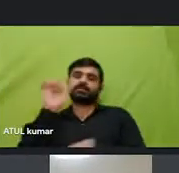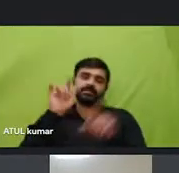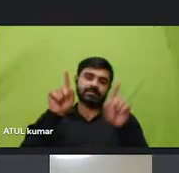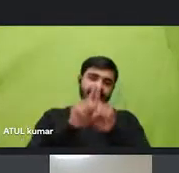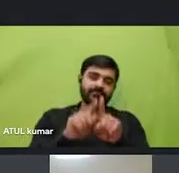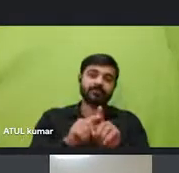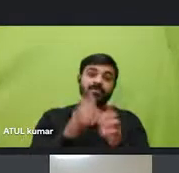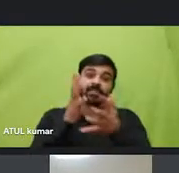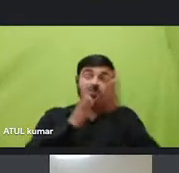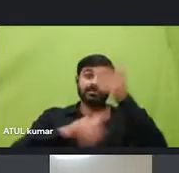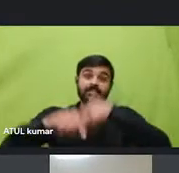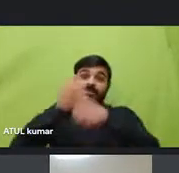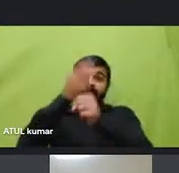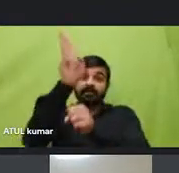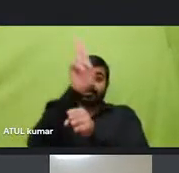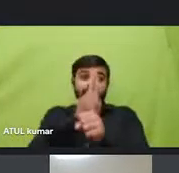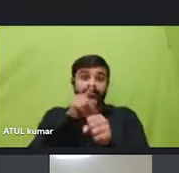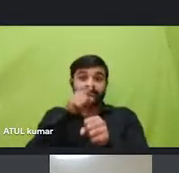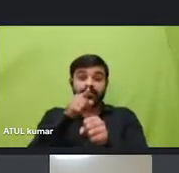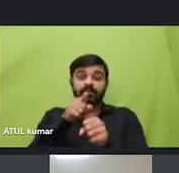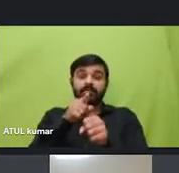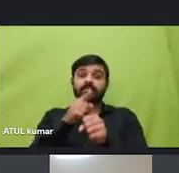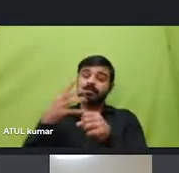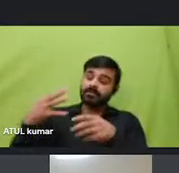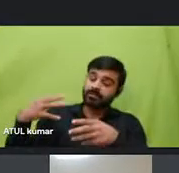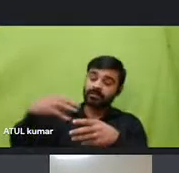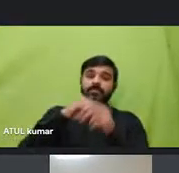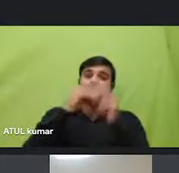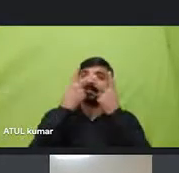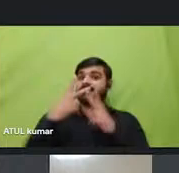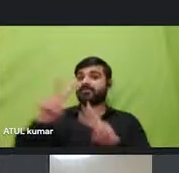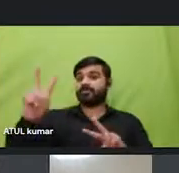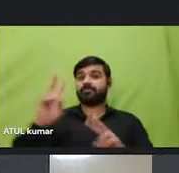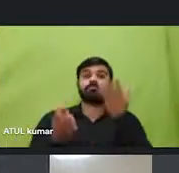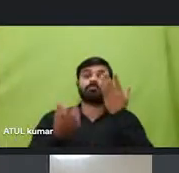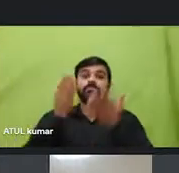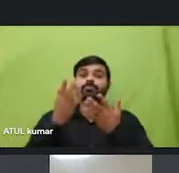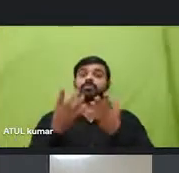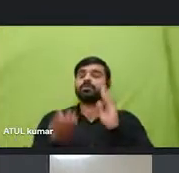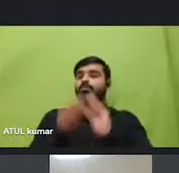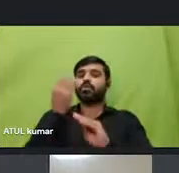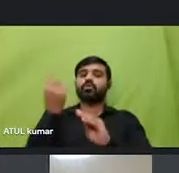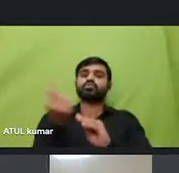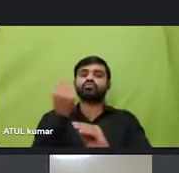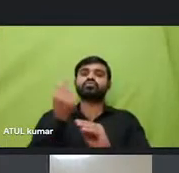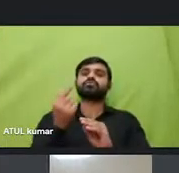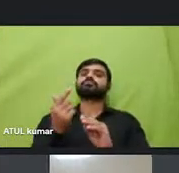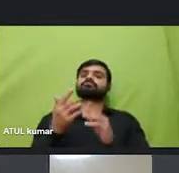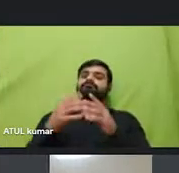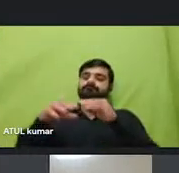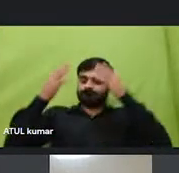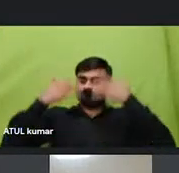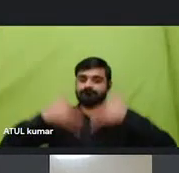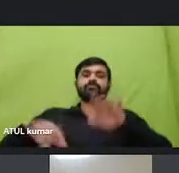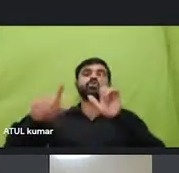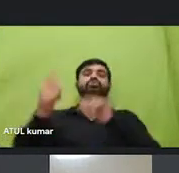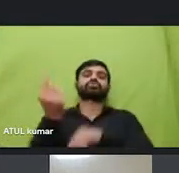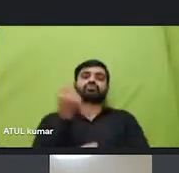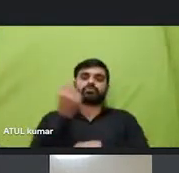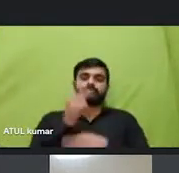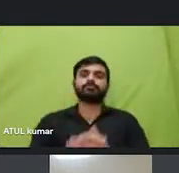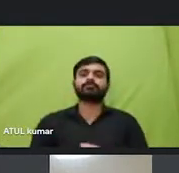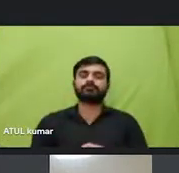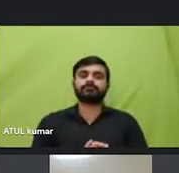So sign language grammars are intrinsically different. They make more use of simultaneity